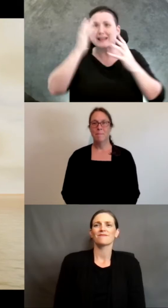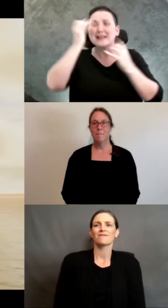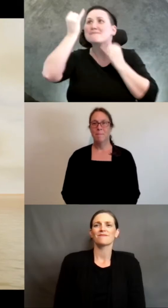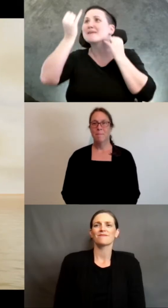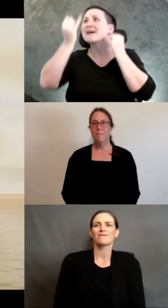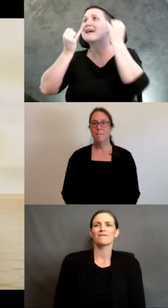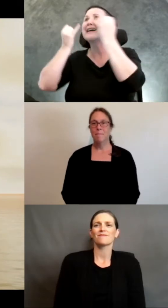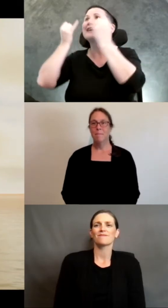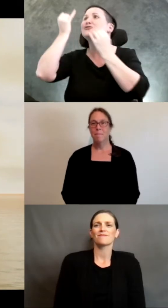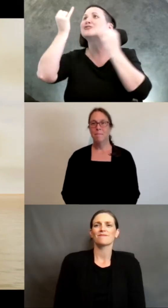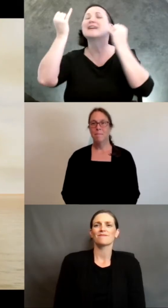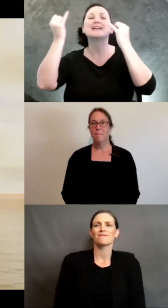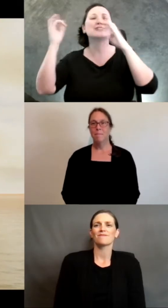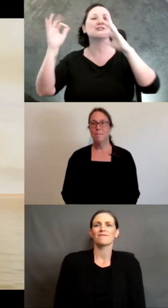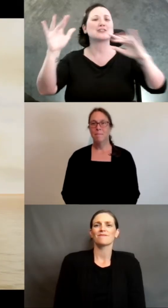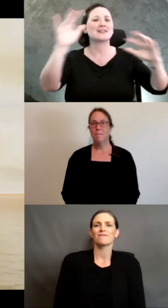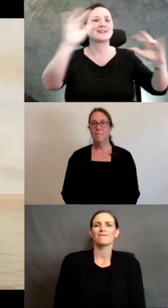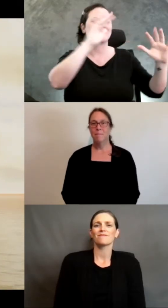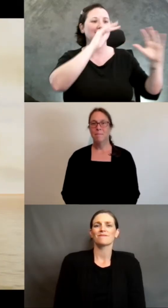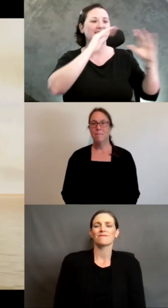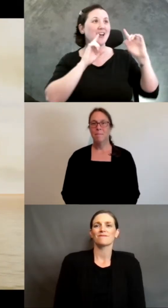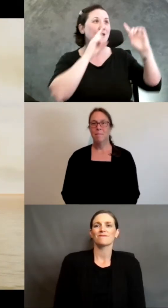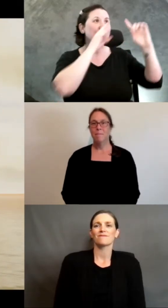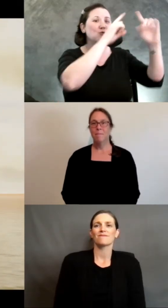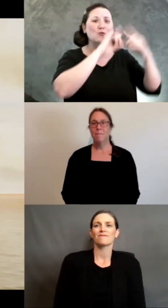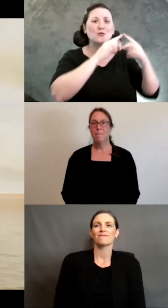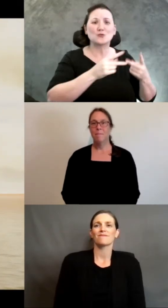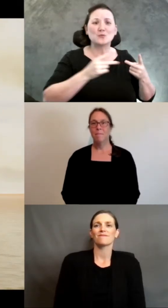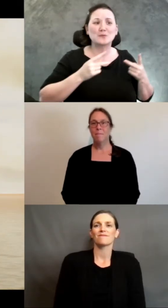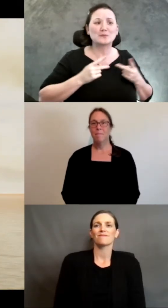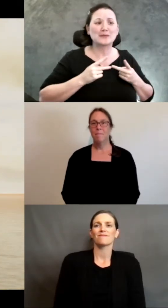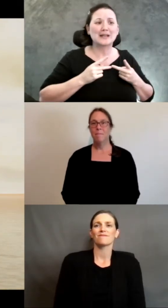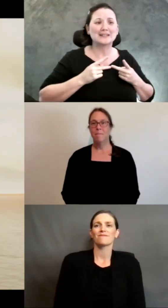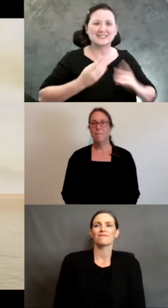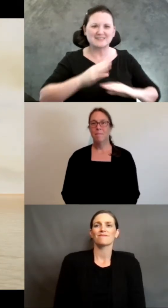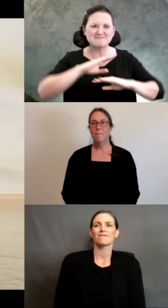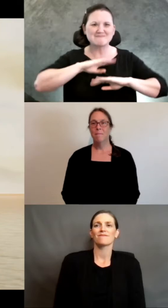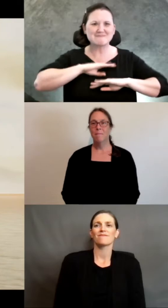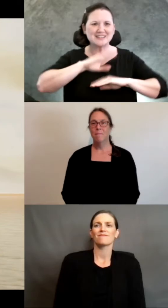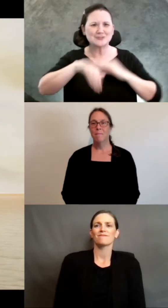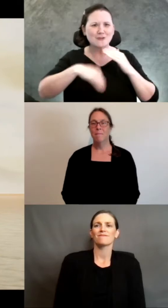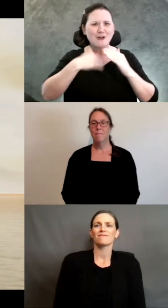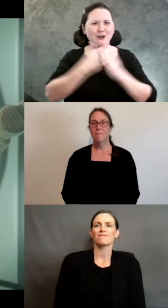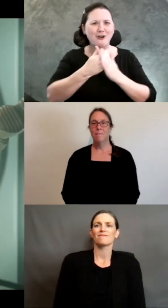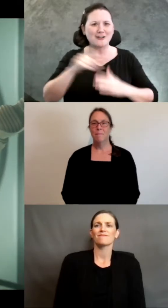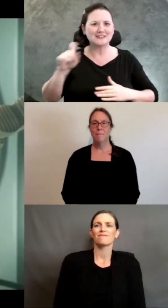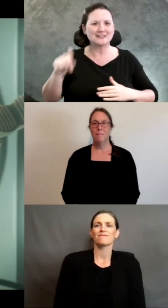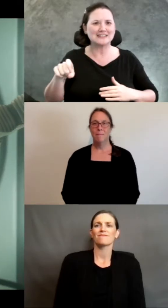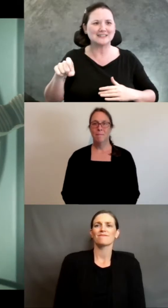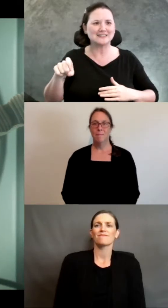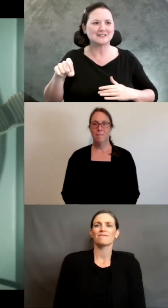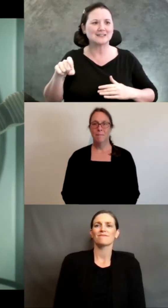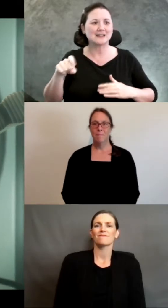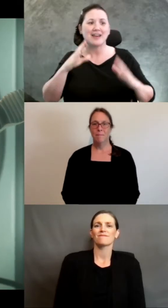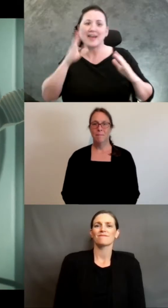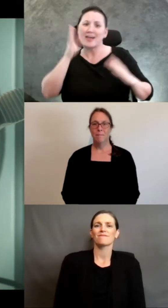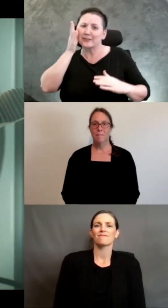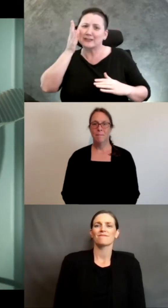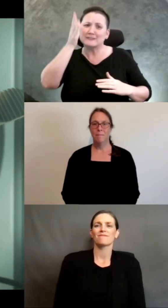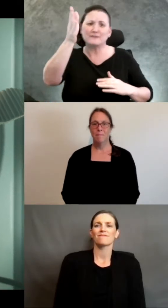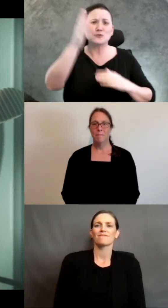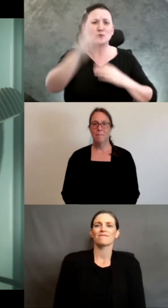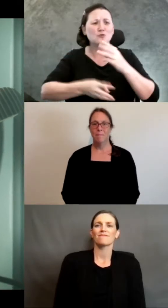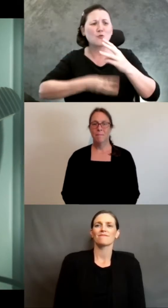imagination. Let's go to a place that meets all needs. This future